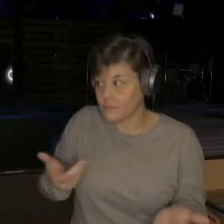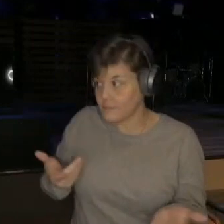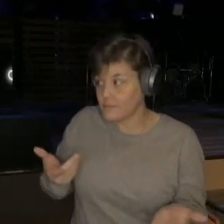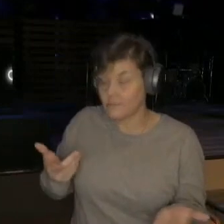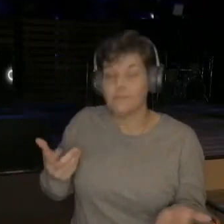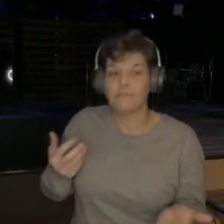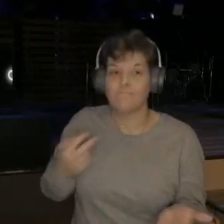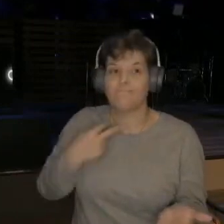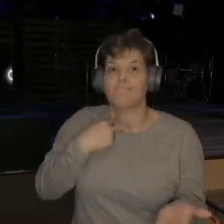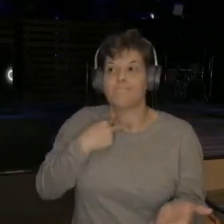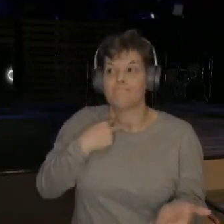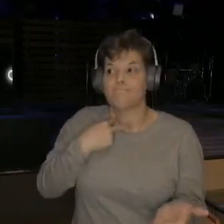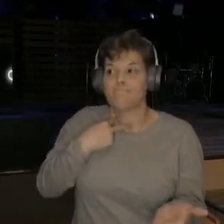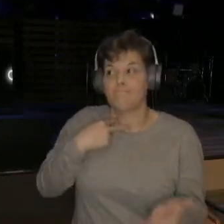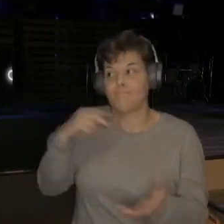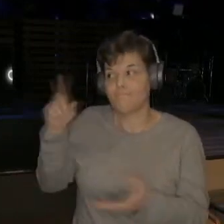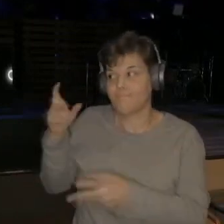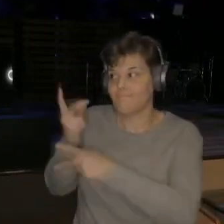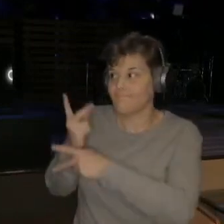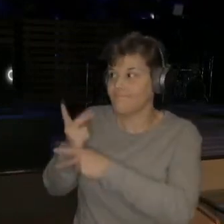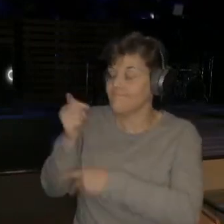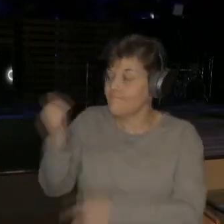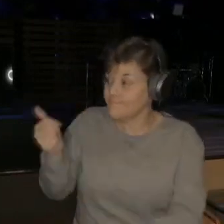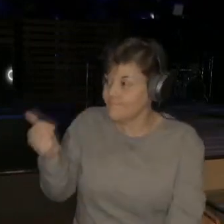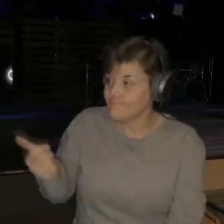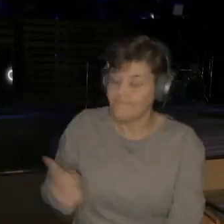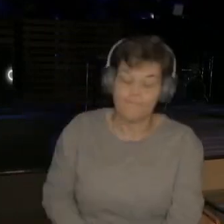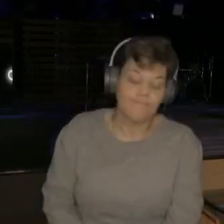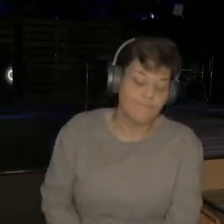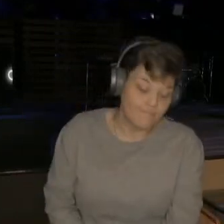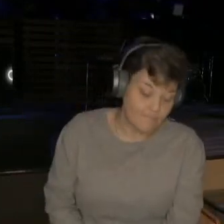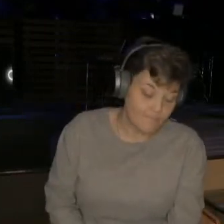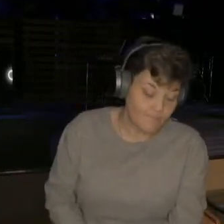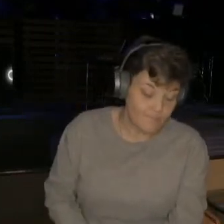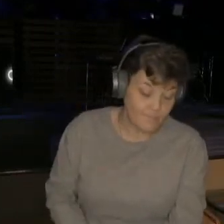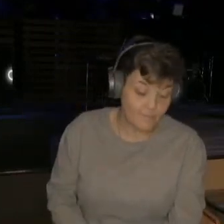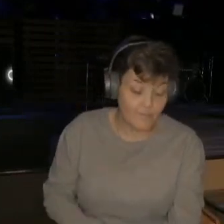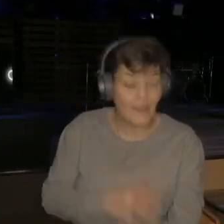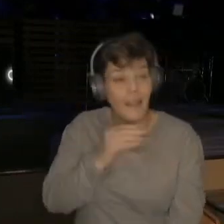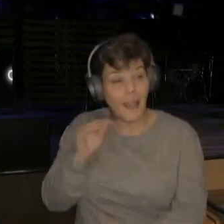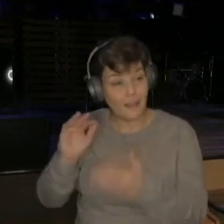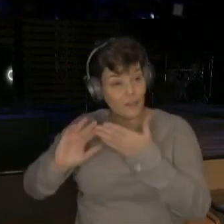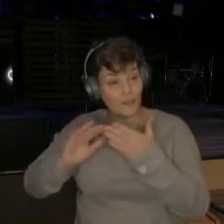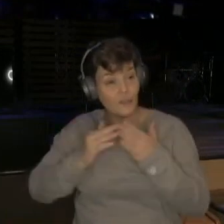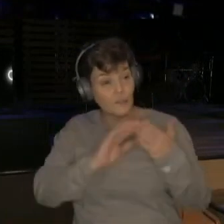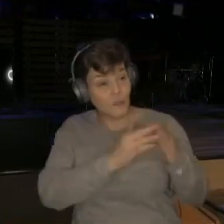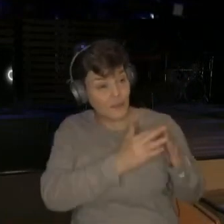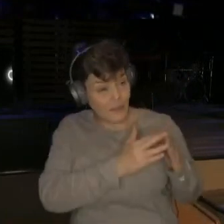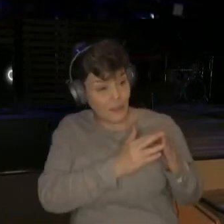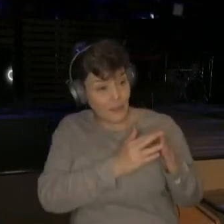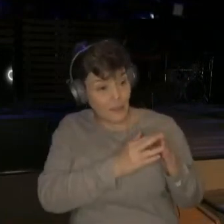And then there's the community that would have been watching all of this unfold. Can you